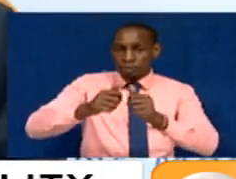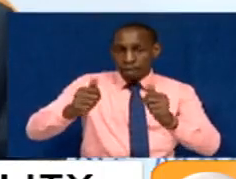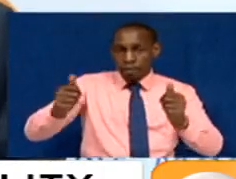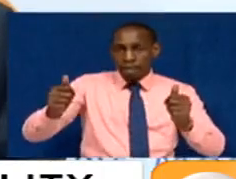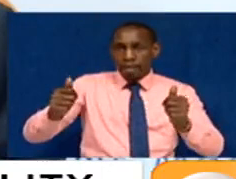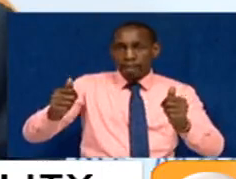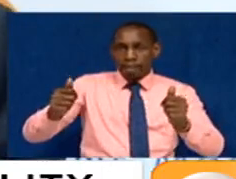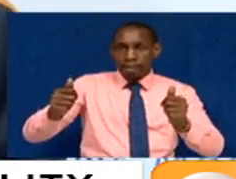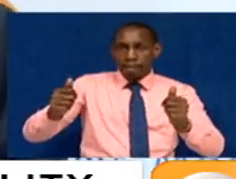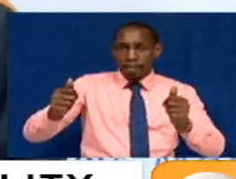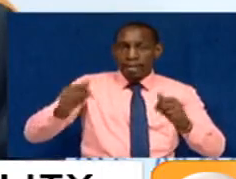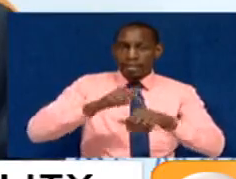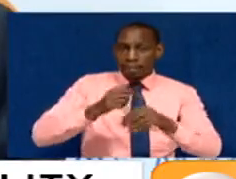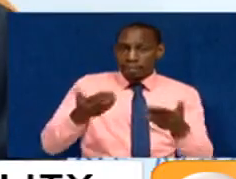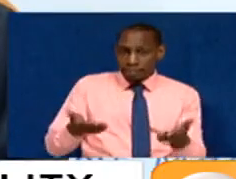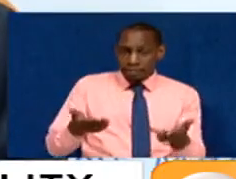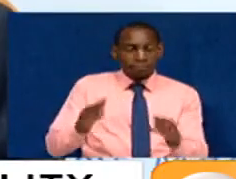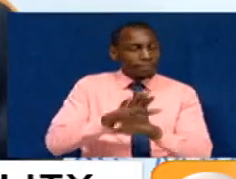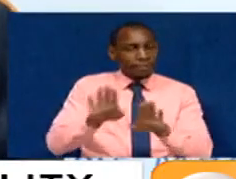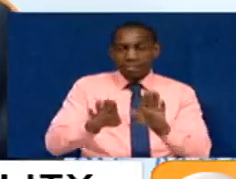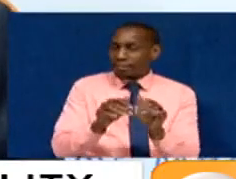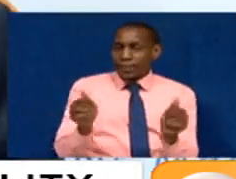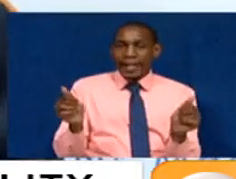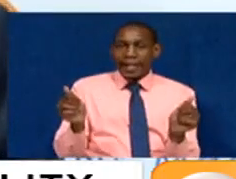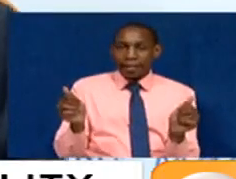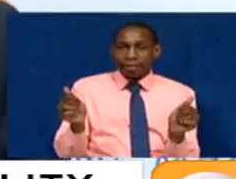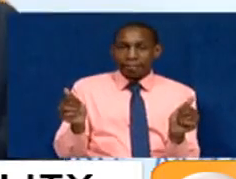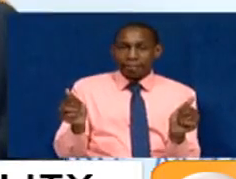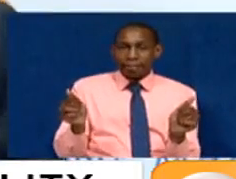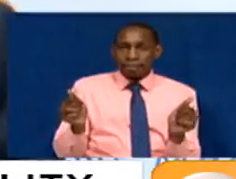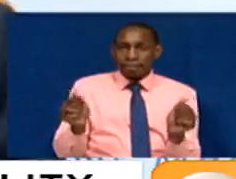So far, so good. And we are looking forward to it.